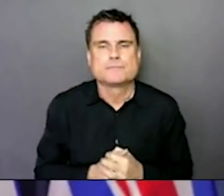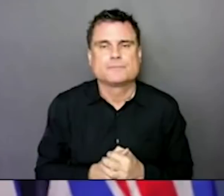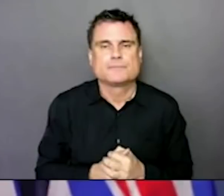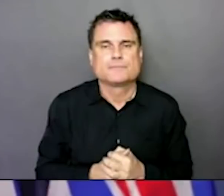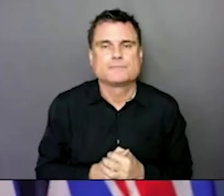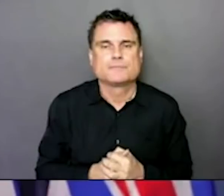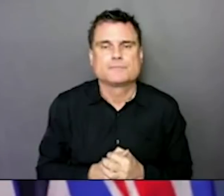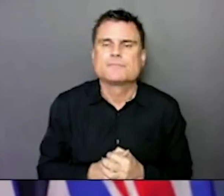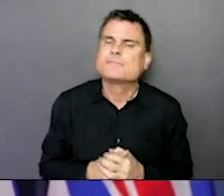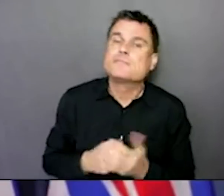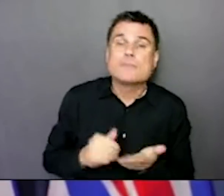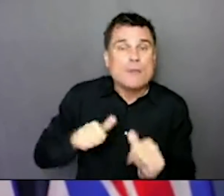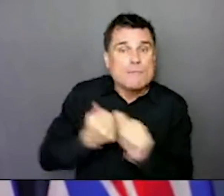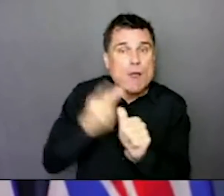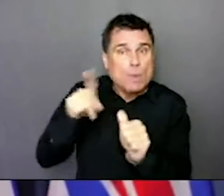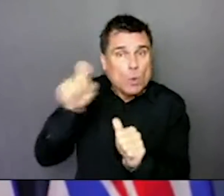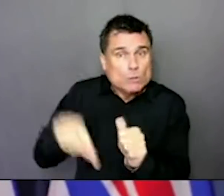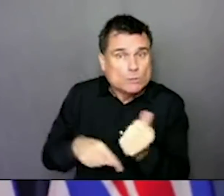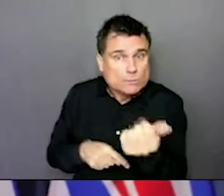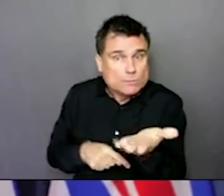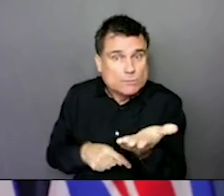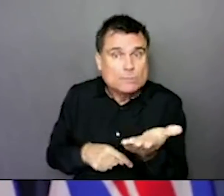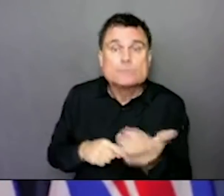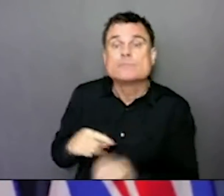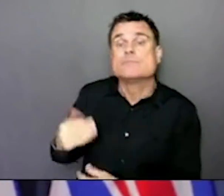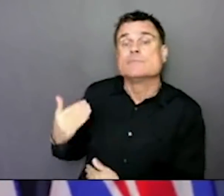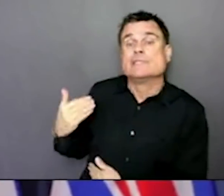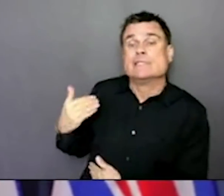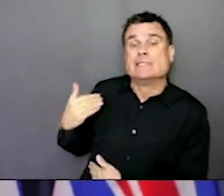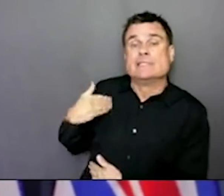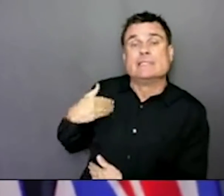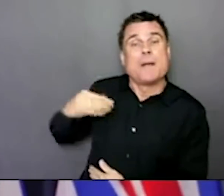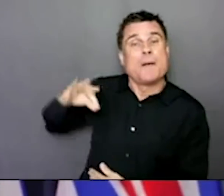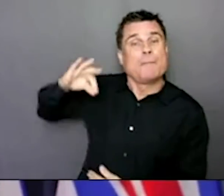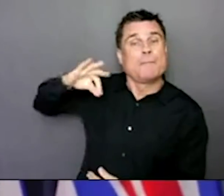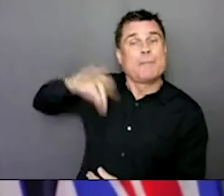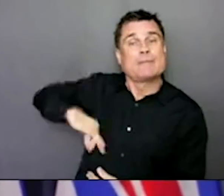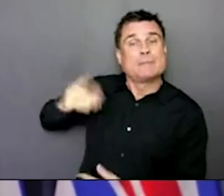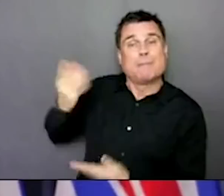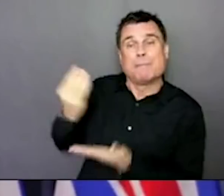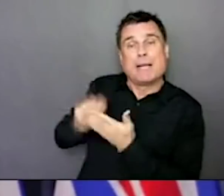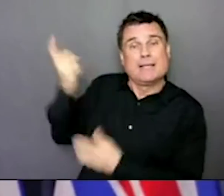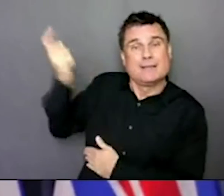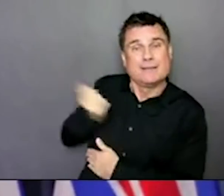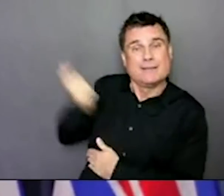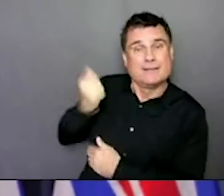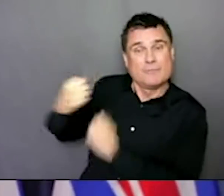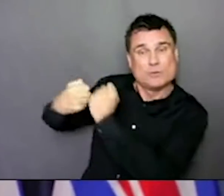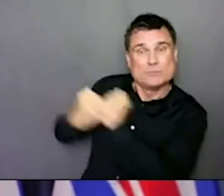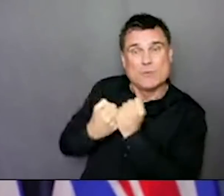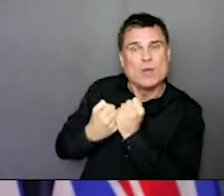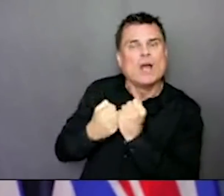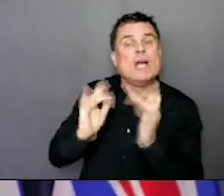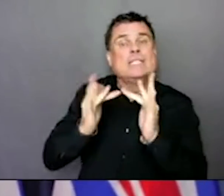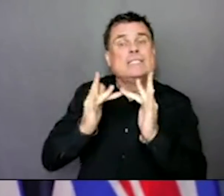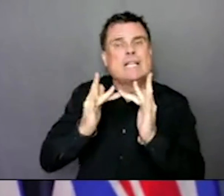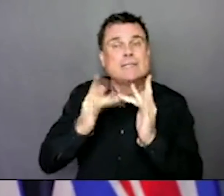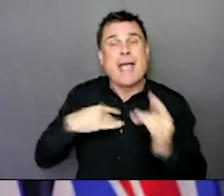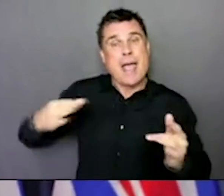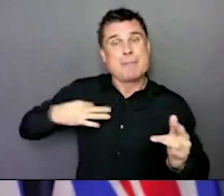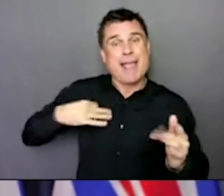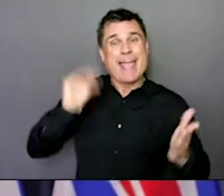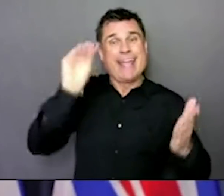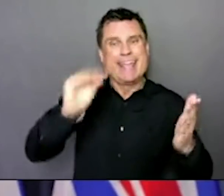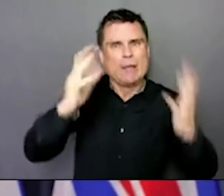was overloaded. People were surprised that they had to send in a number of documents. Now we are hearing of delays